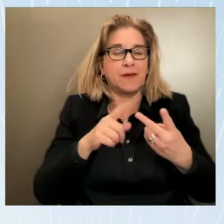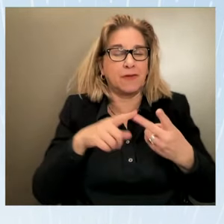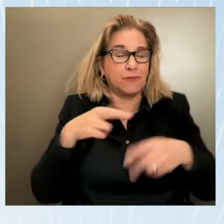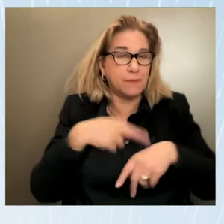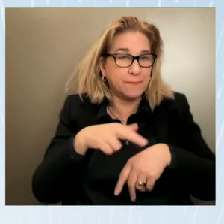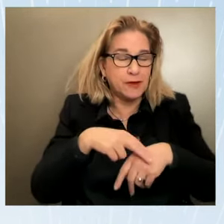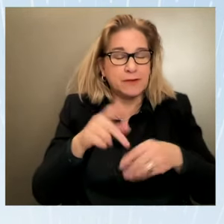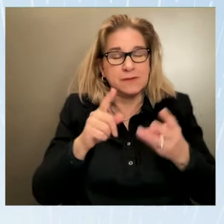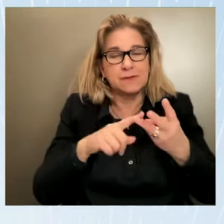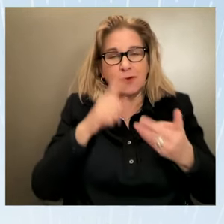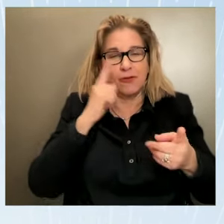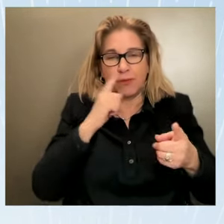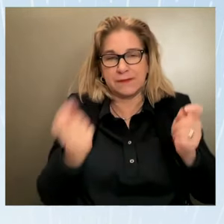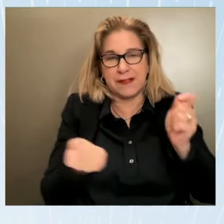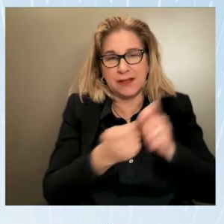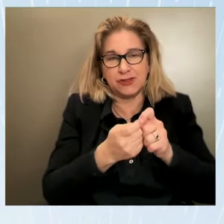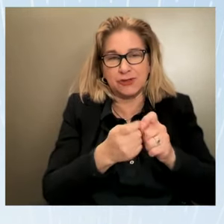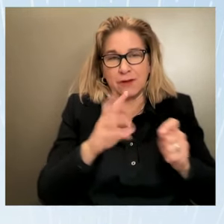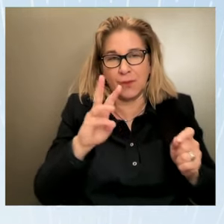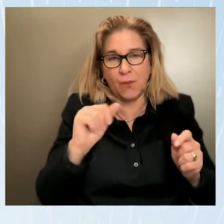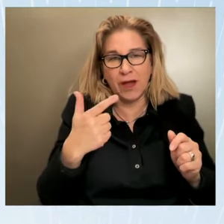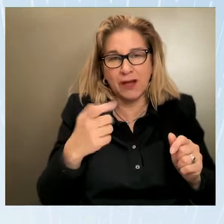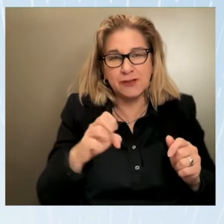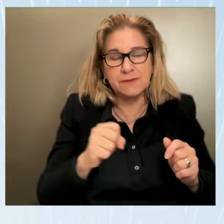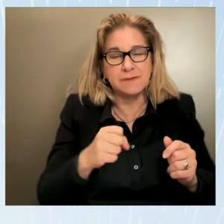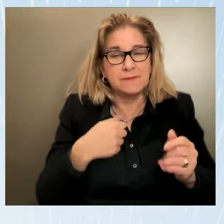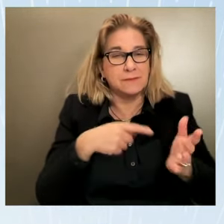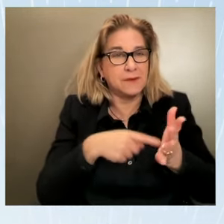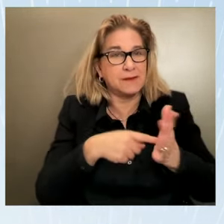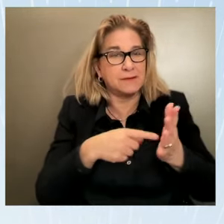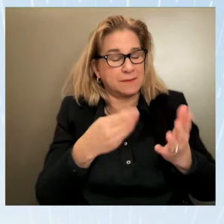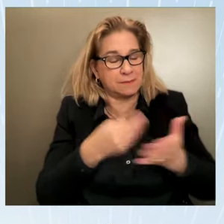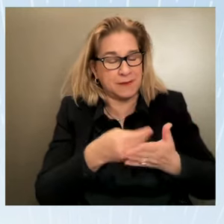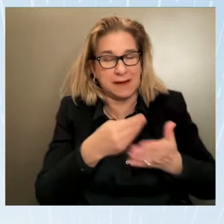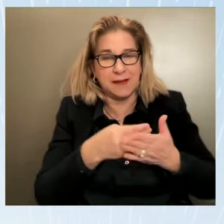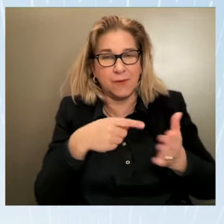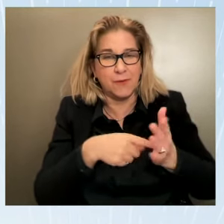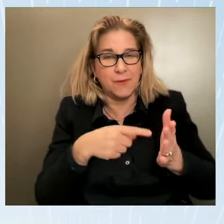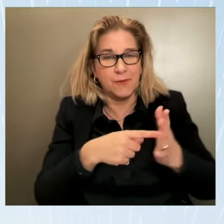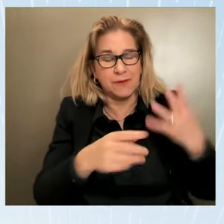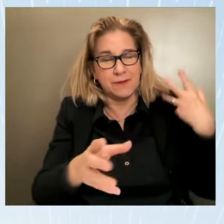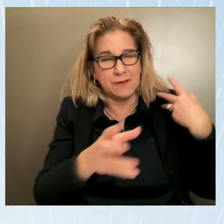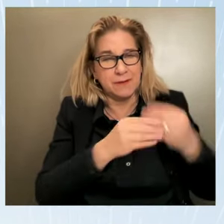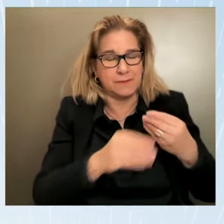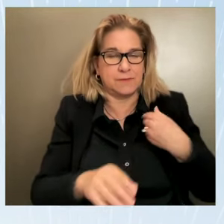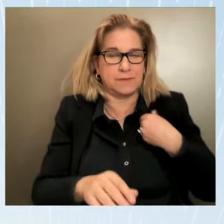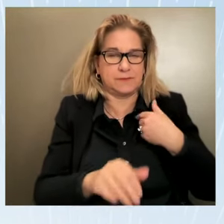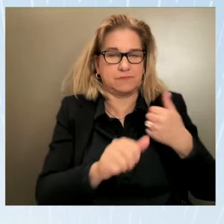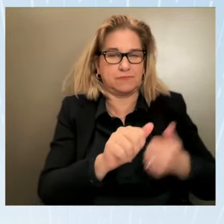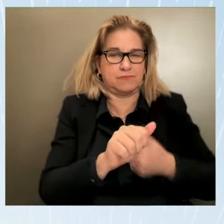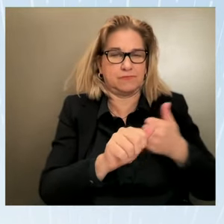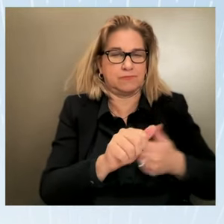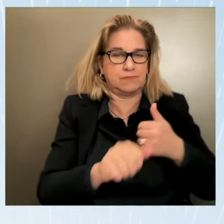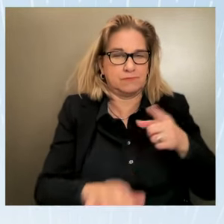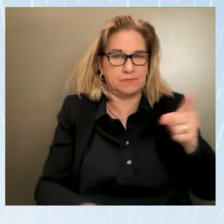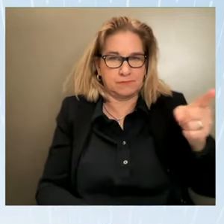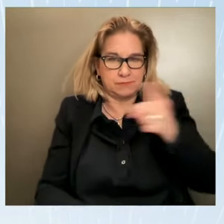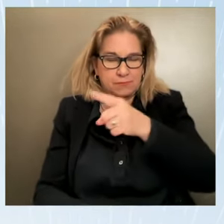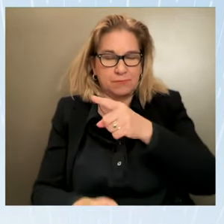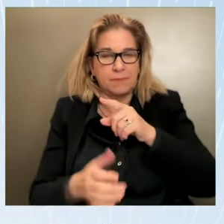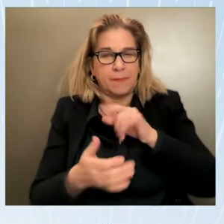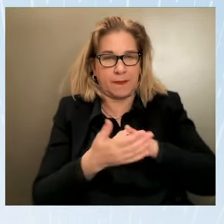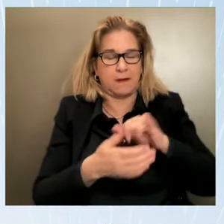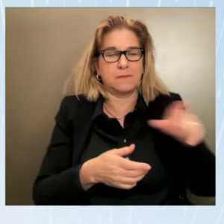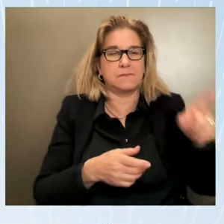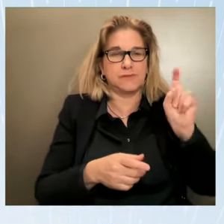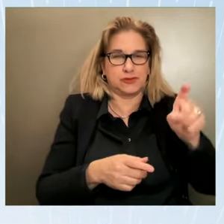to under the law. They will assist DOJ by providing them training materials for calculating forfeiture and restitution in forced labor